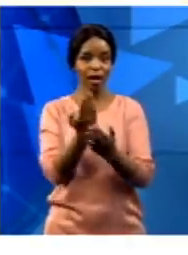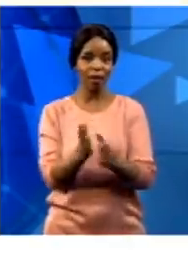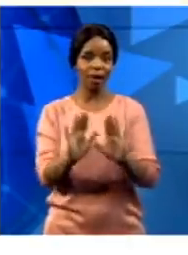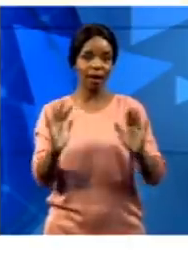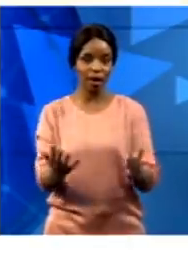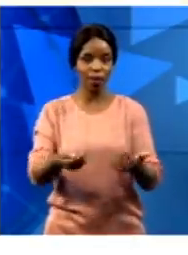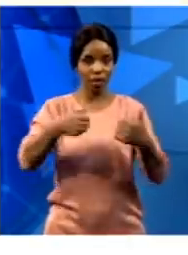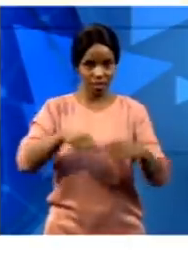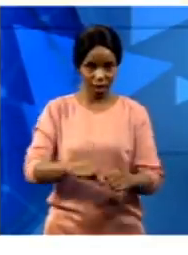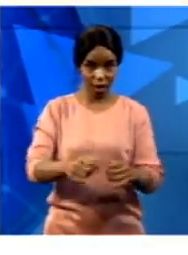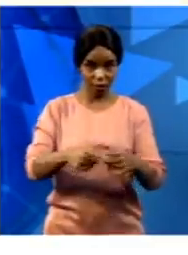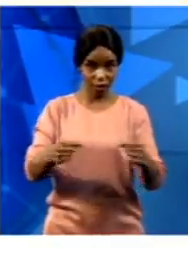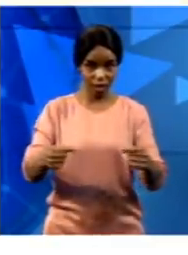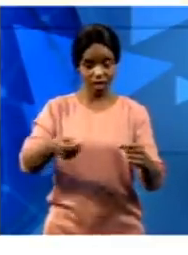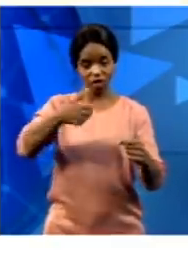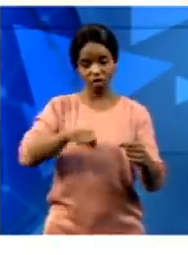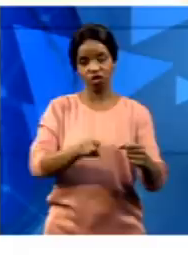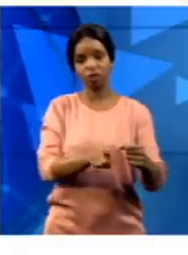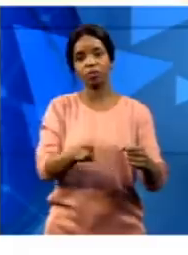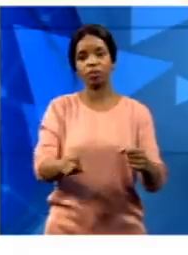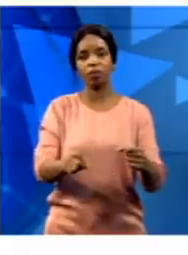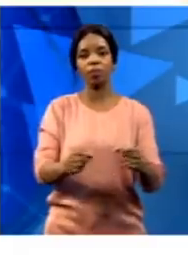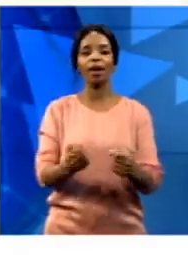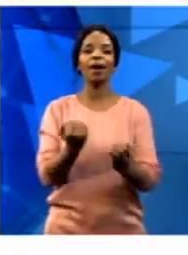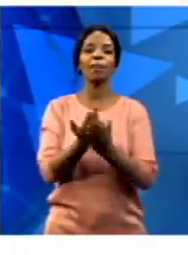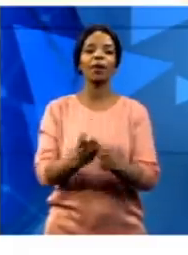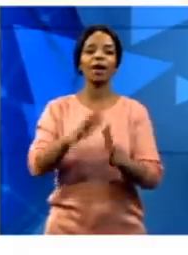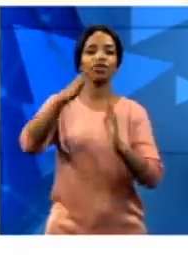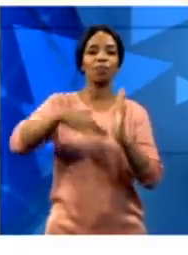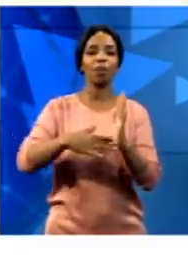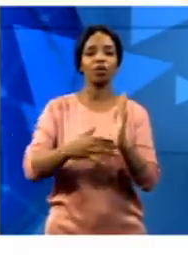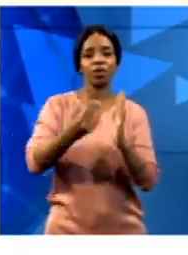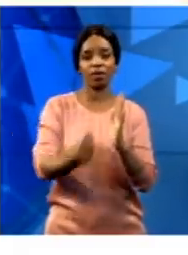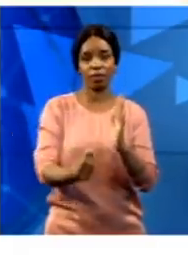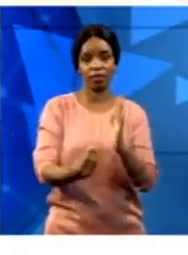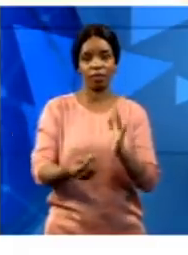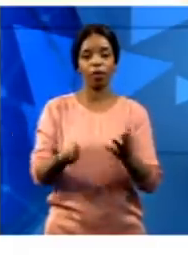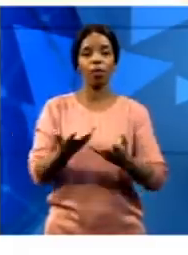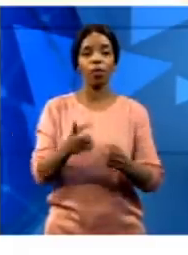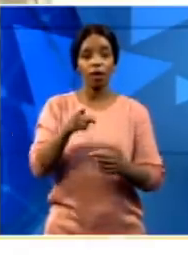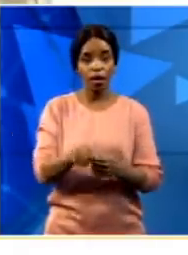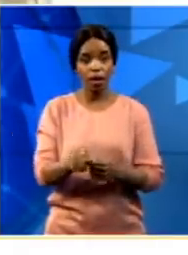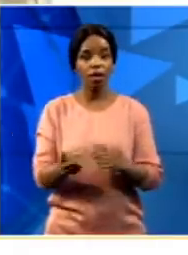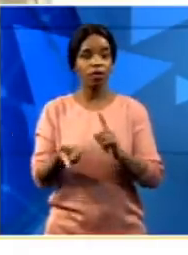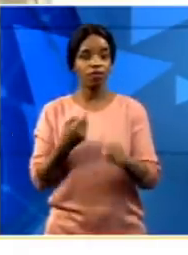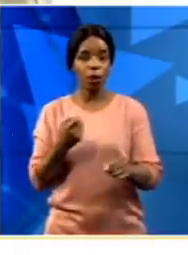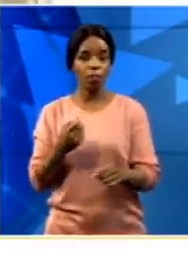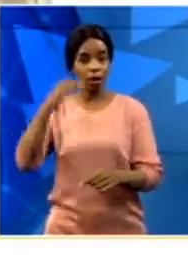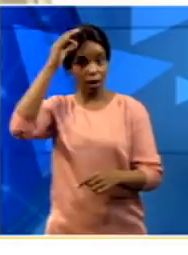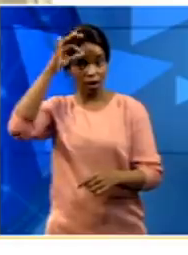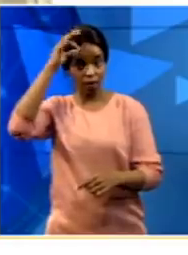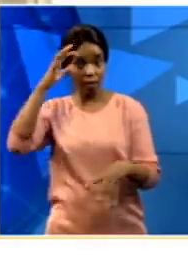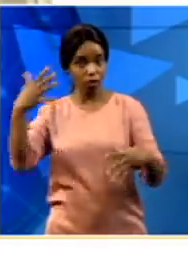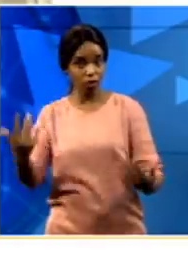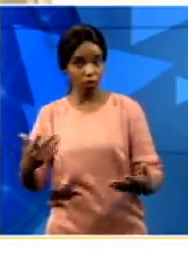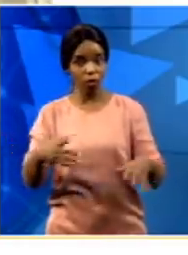application page. So hopefully that's really going to streamline the support, whether it comes from government or business. I mean, this is actually quite incredible.